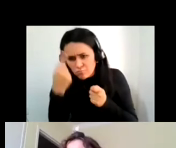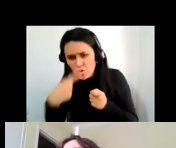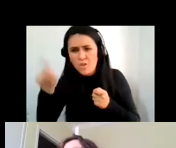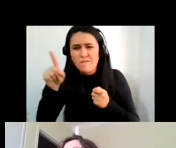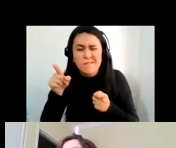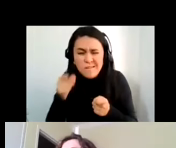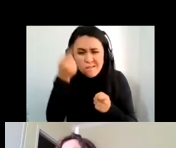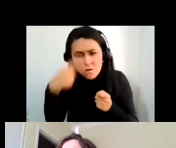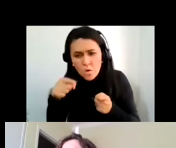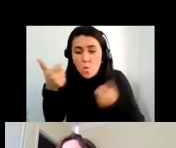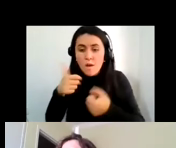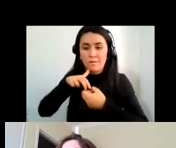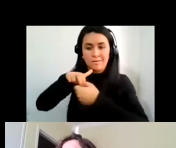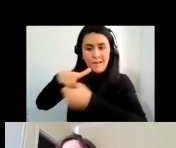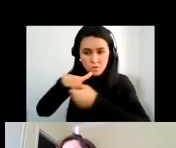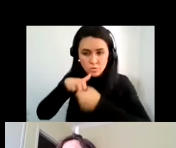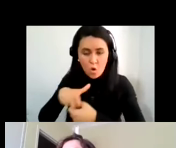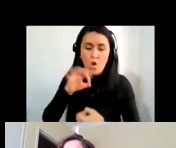barriers.